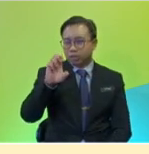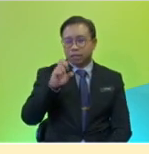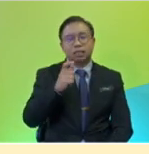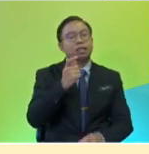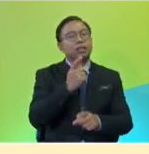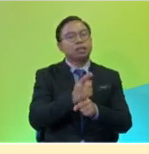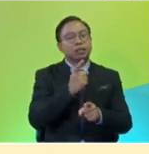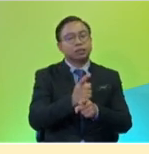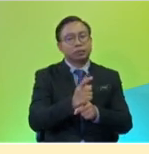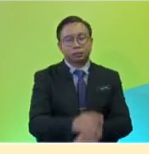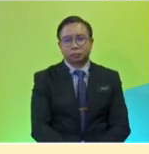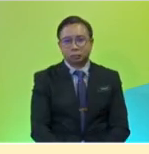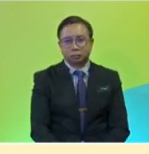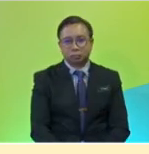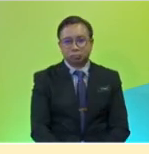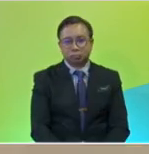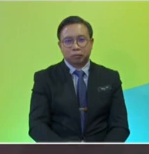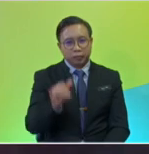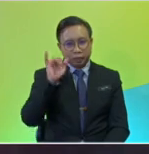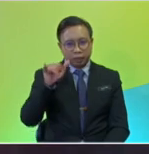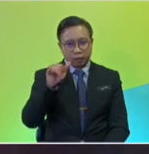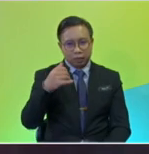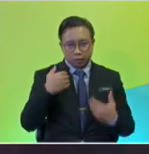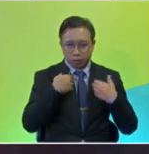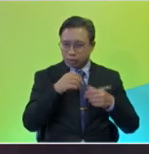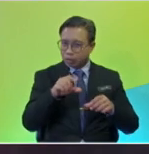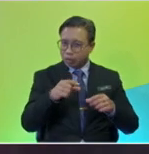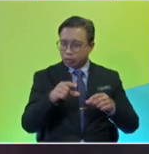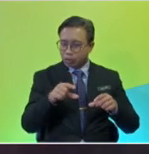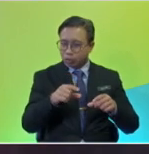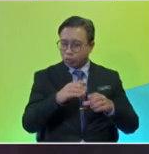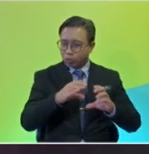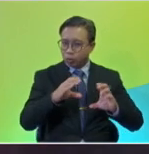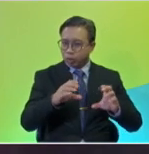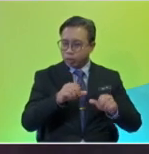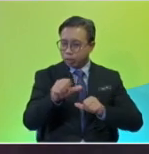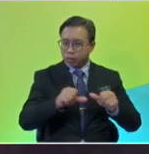T-U-R-T-L-E. Okay. Yeah. Another quick activity. You just tell us,